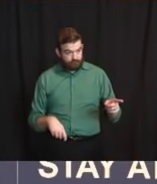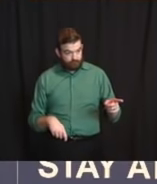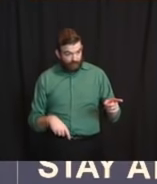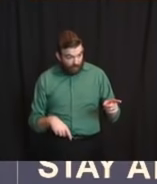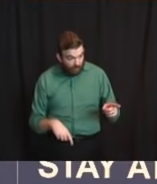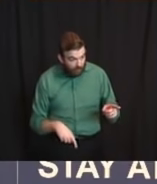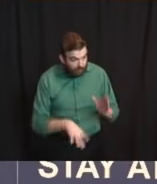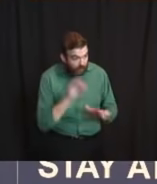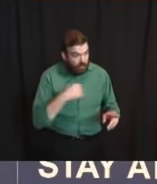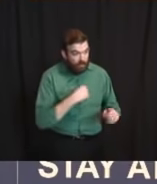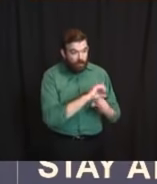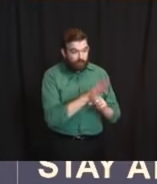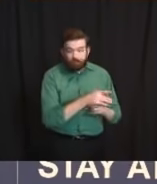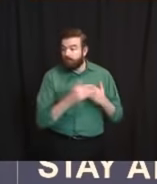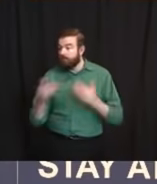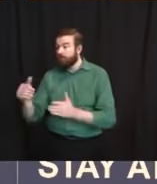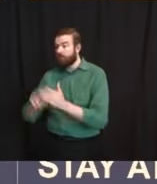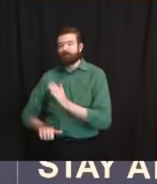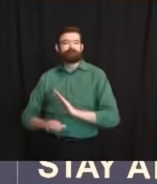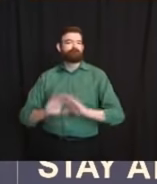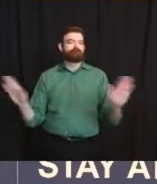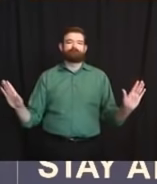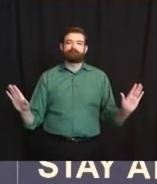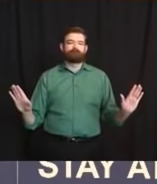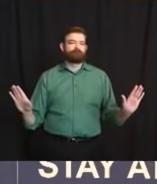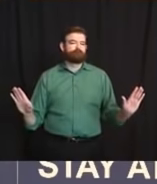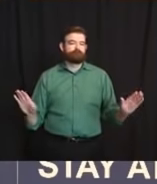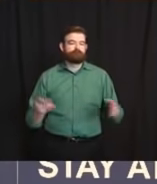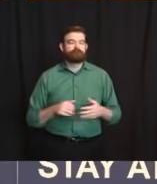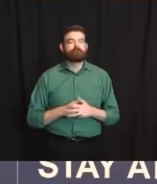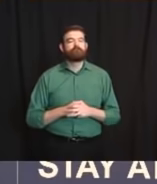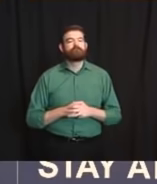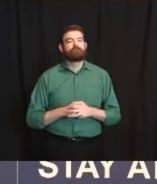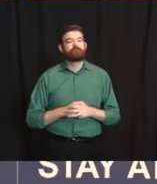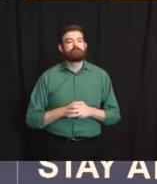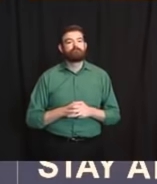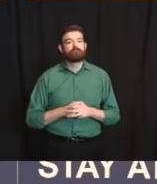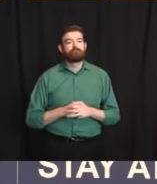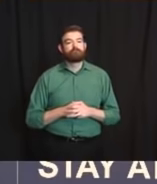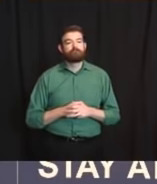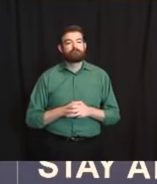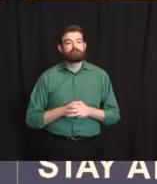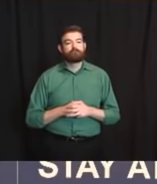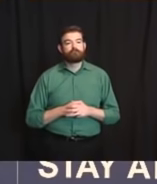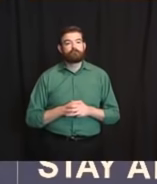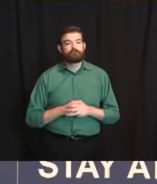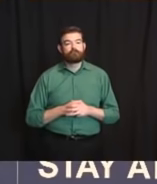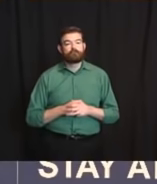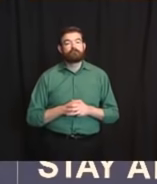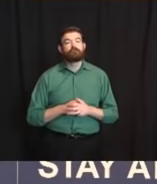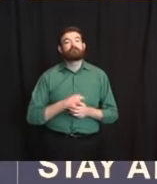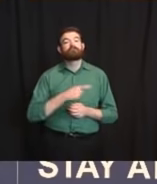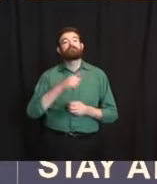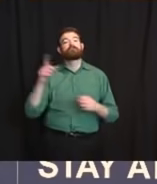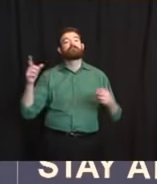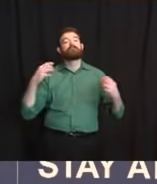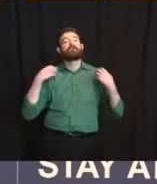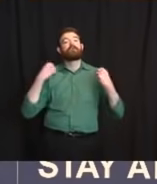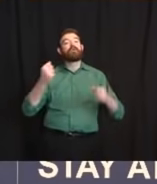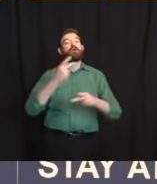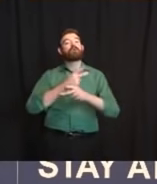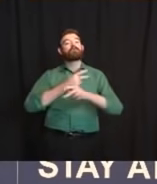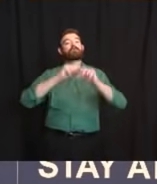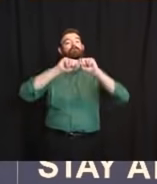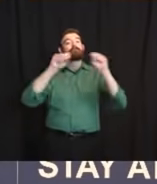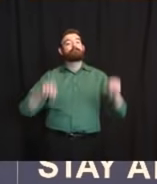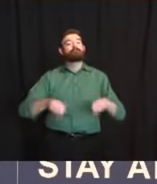Facilities have implemented all necessary controls to prevent the spread of the virus. Those controls include cleaning and